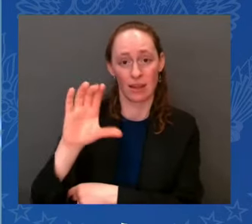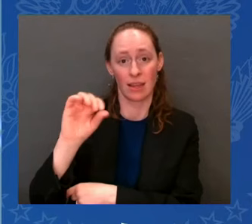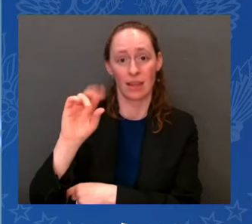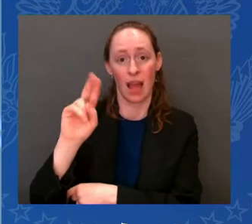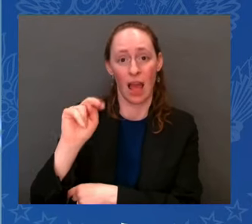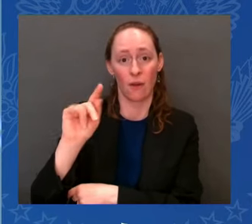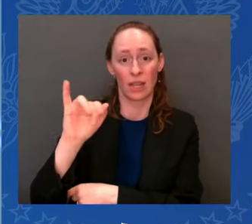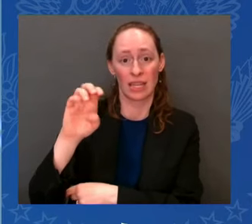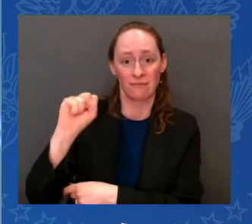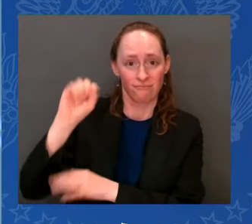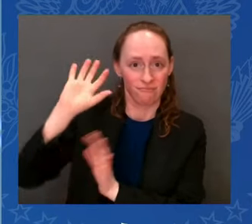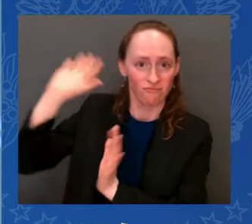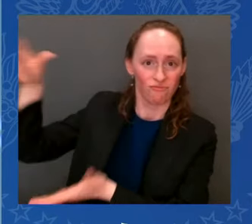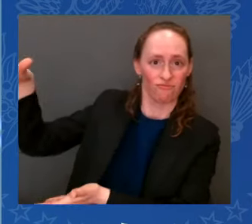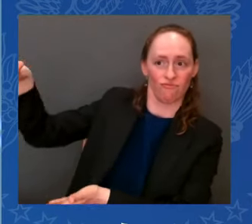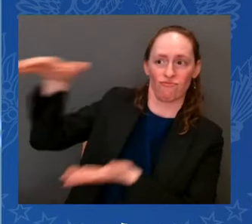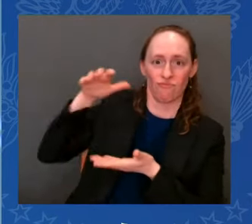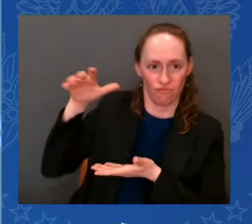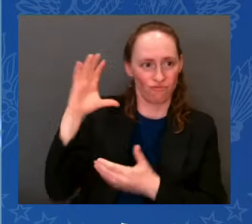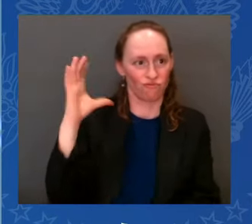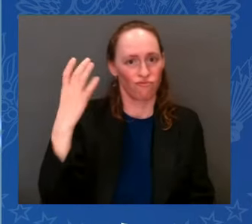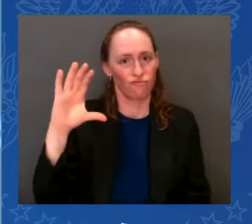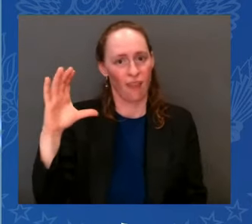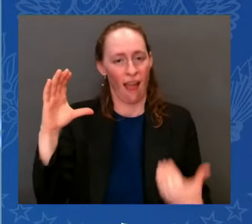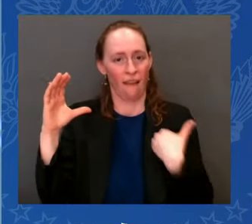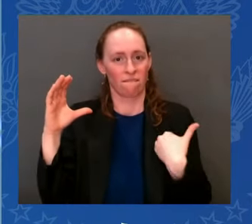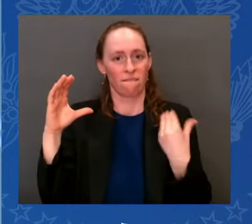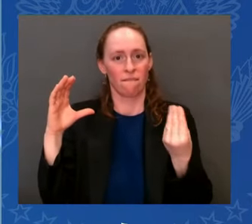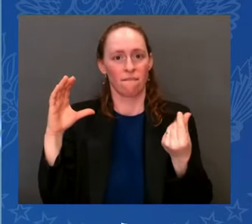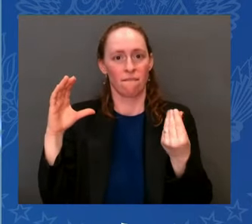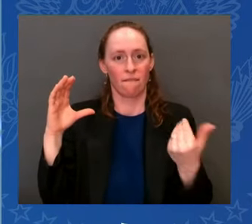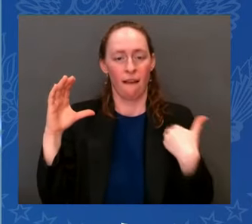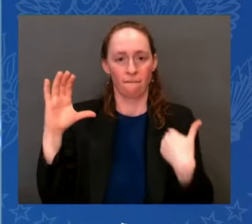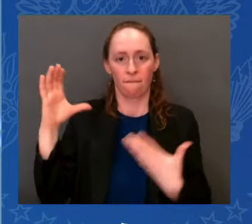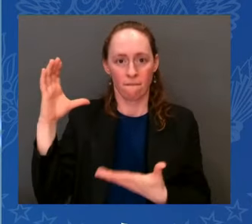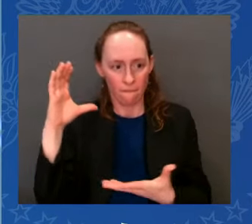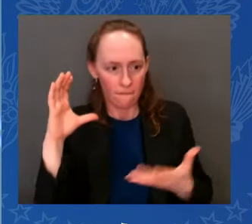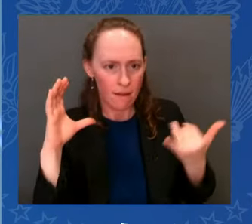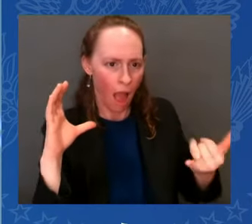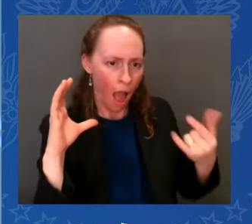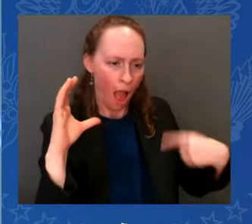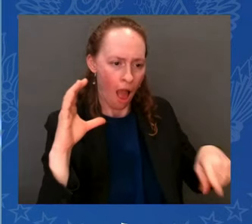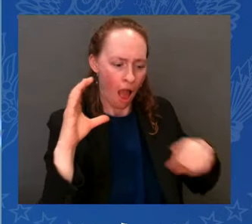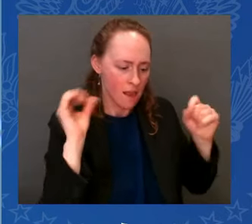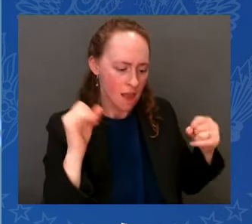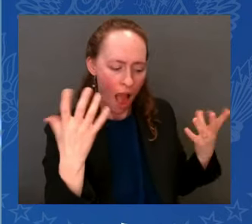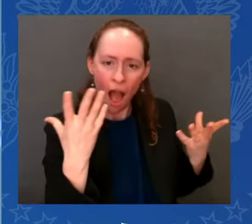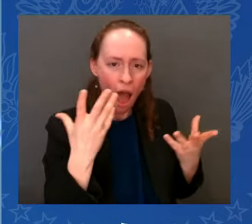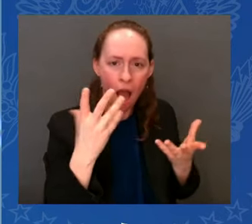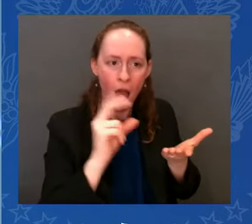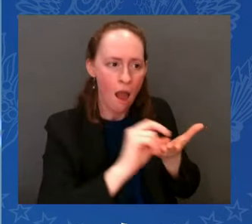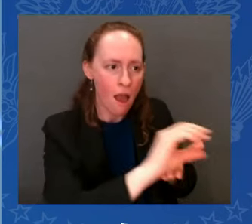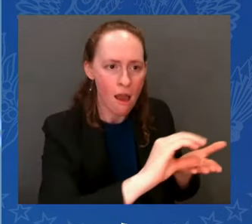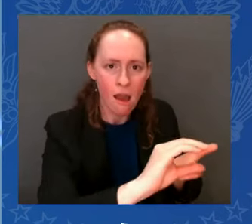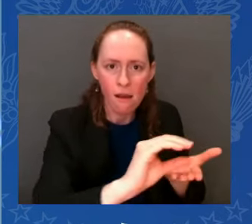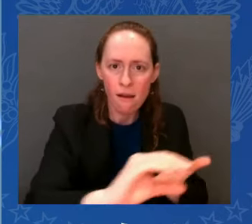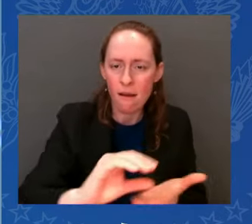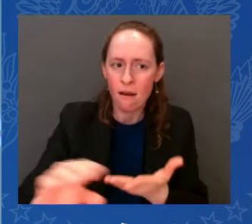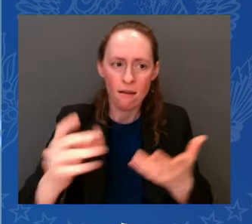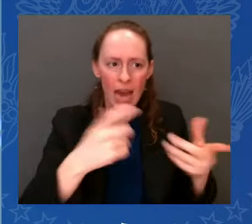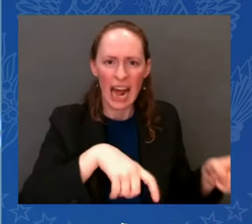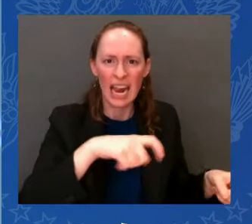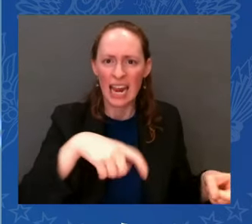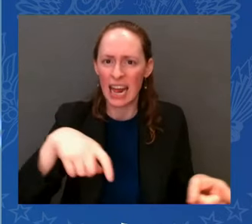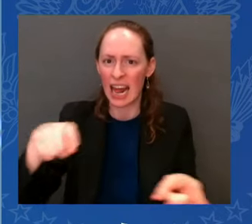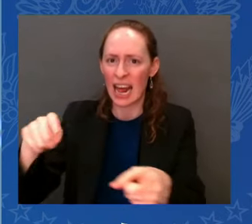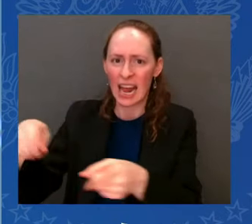done. 3,000 counties. That money helps shore up your budgets, avoid painful layoffs, put cops back in the